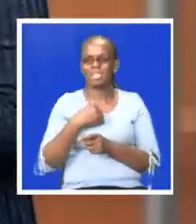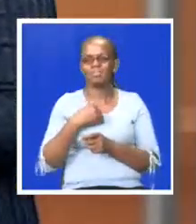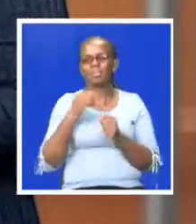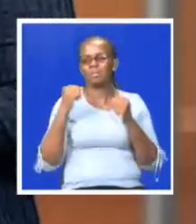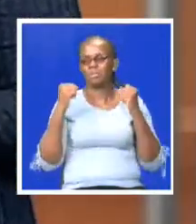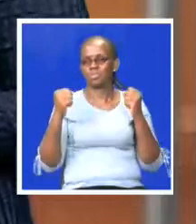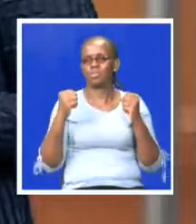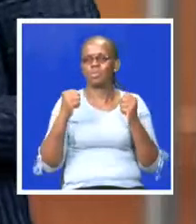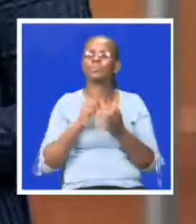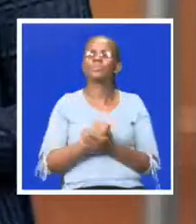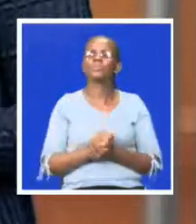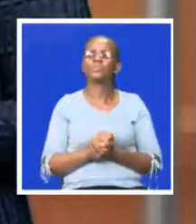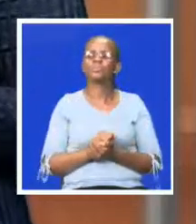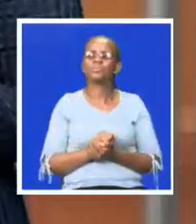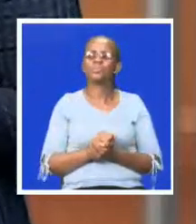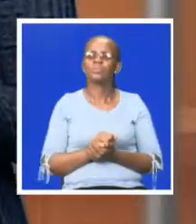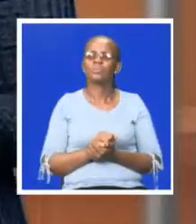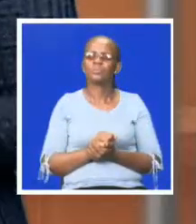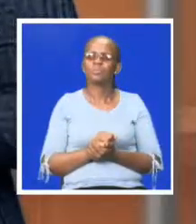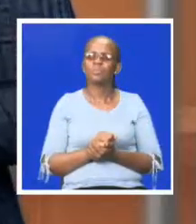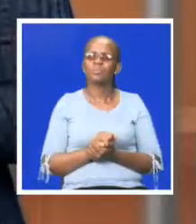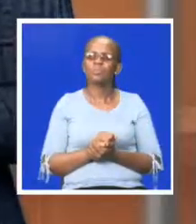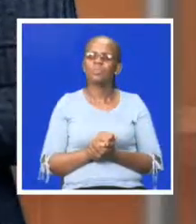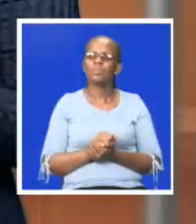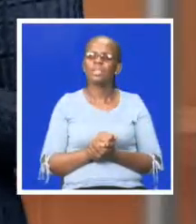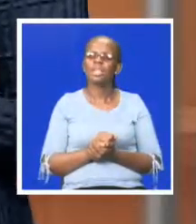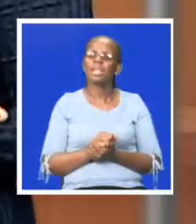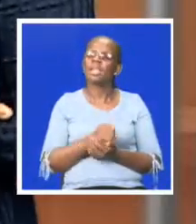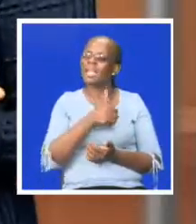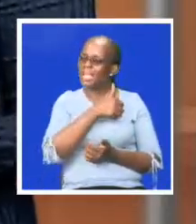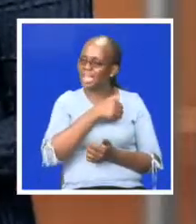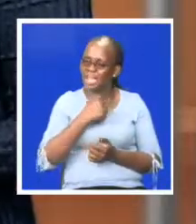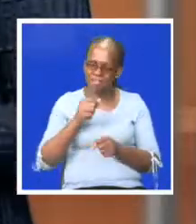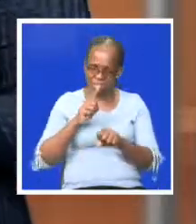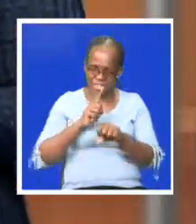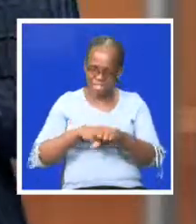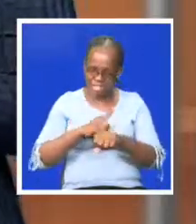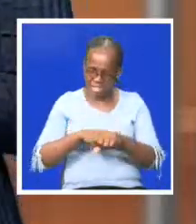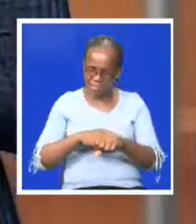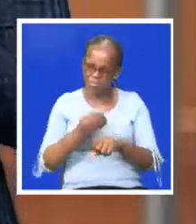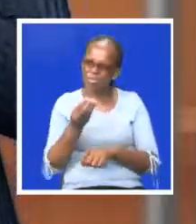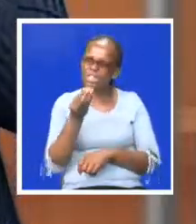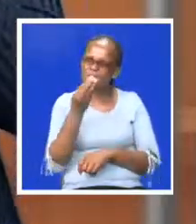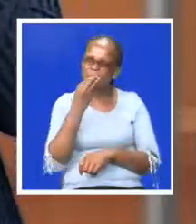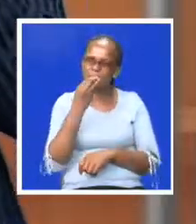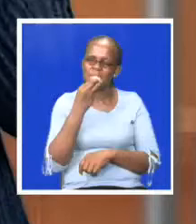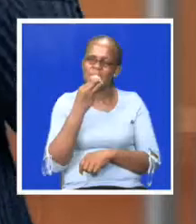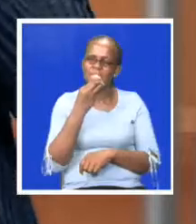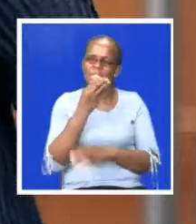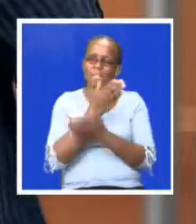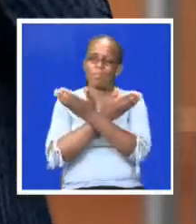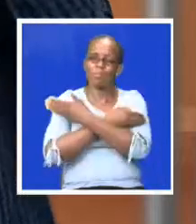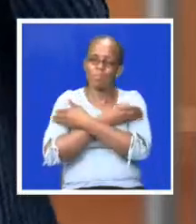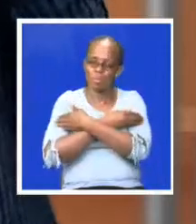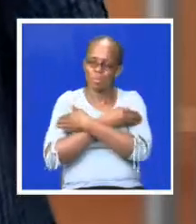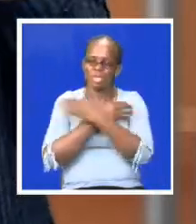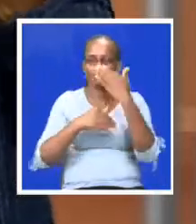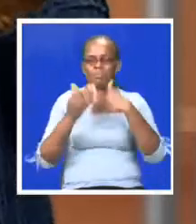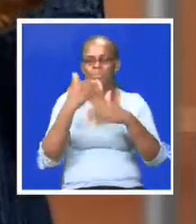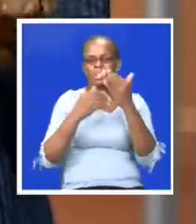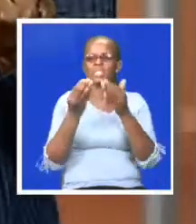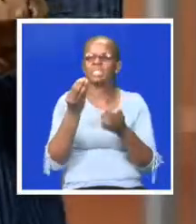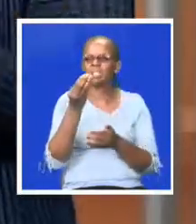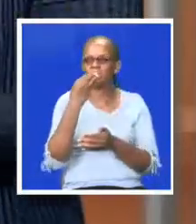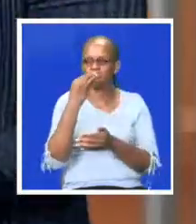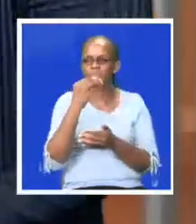food is part of the food that we have to eat always, so that we grow old and we grow and